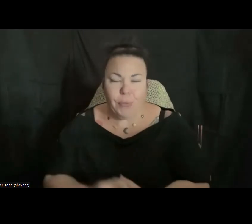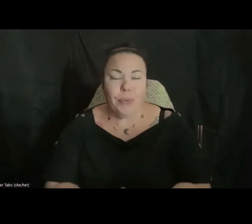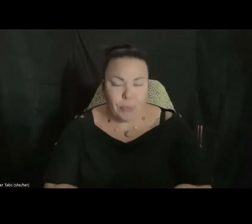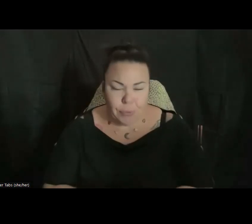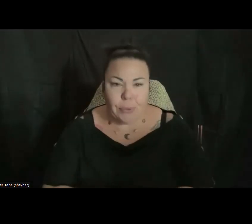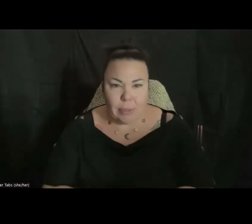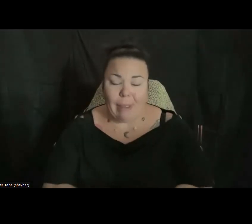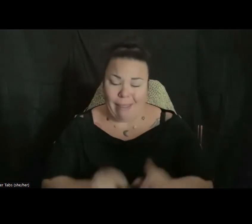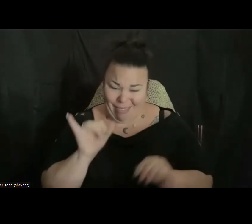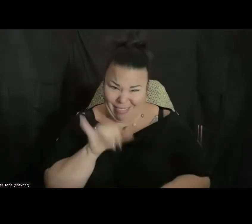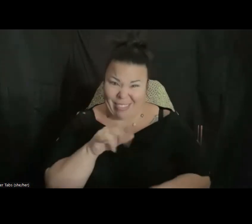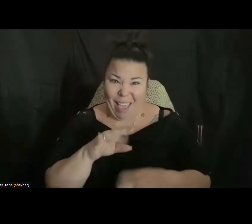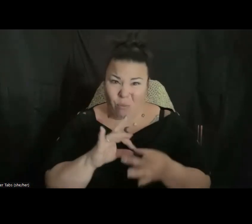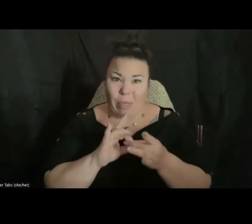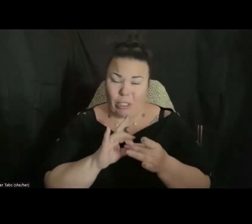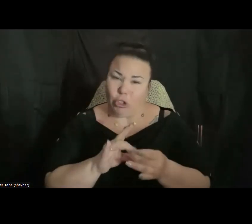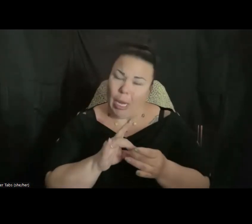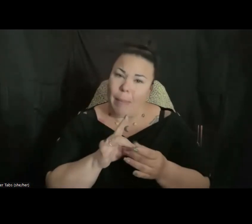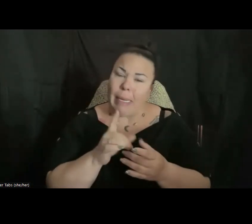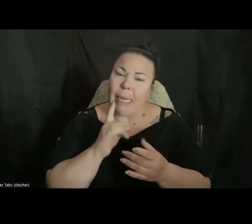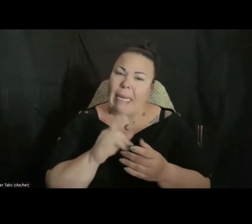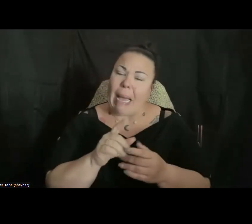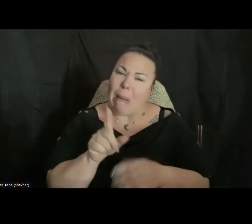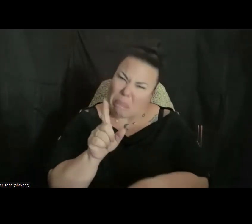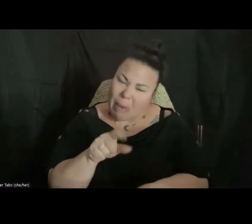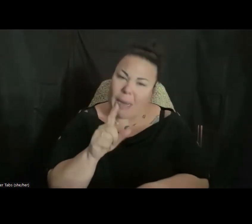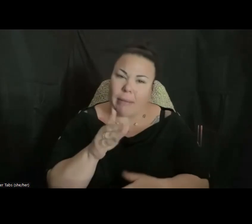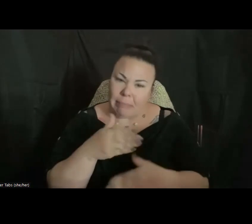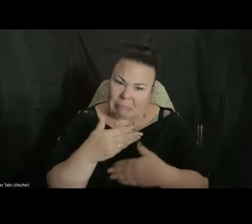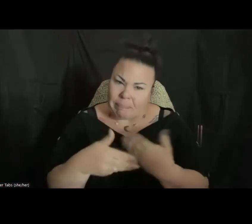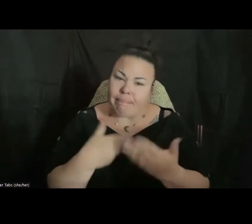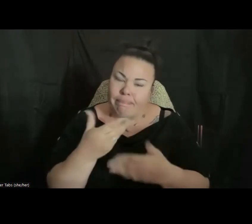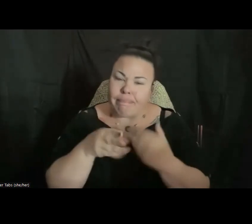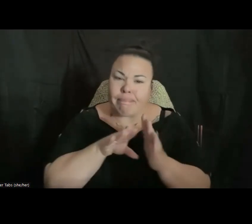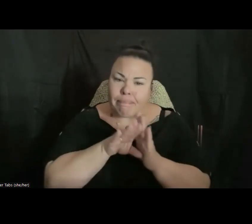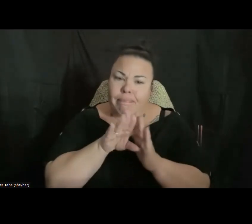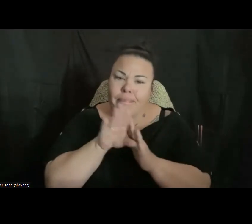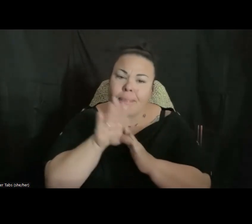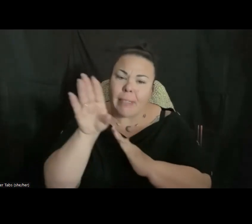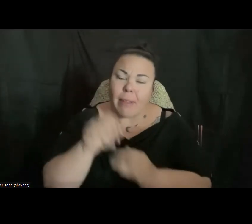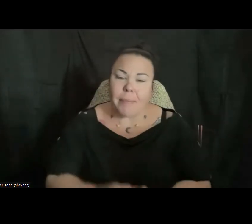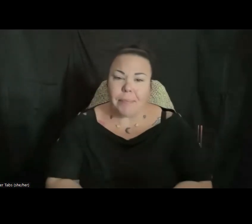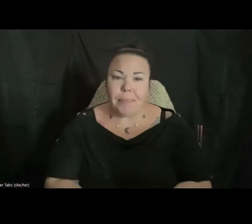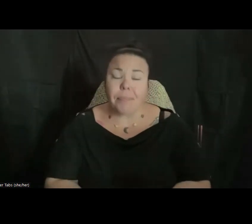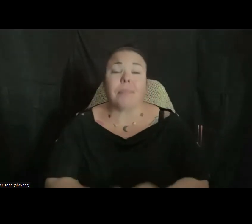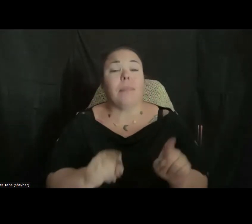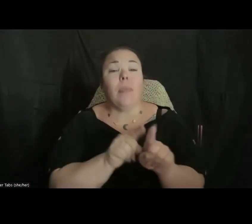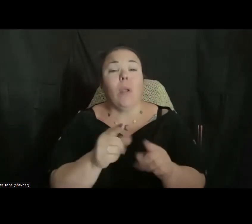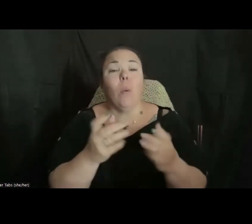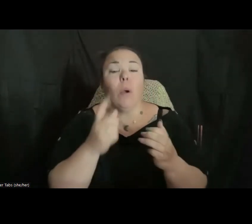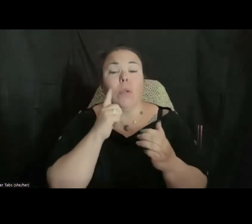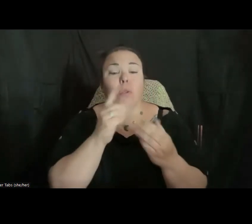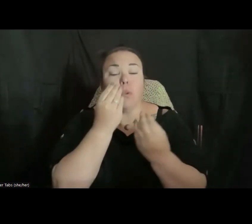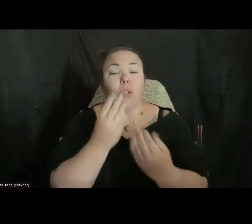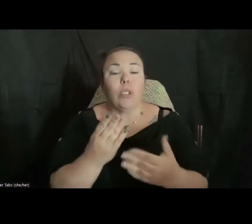and must be developed. And then finally, I'd just like to share a little bit about some resources that might be helpful as you begin